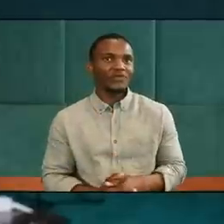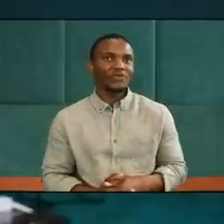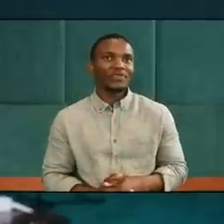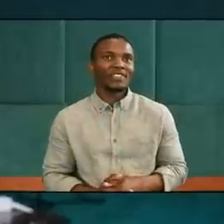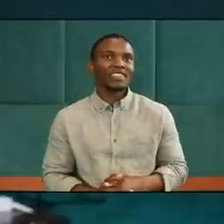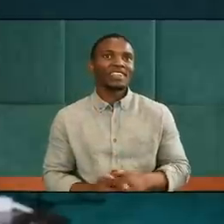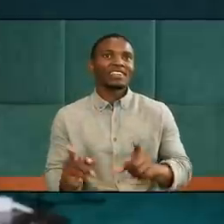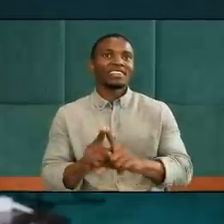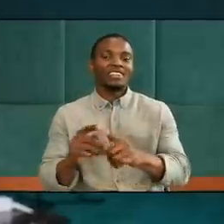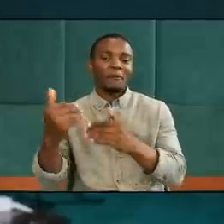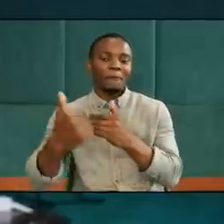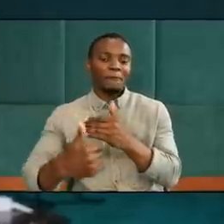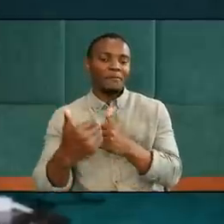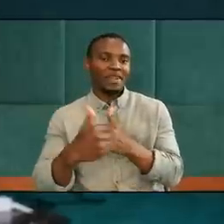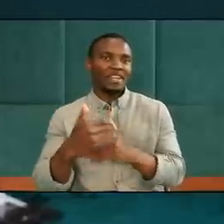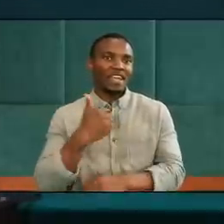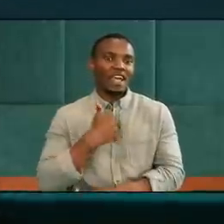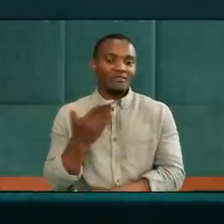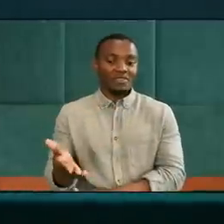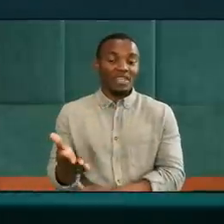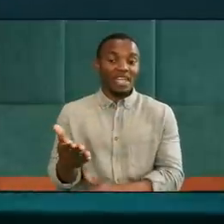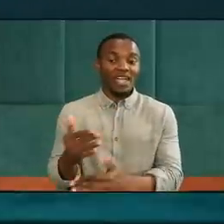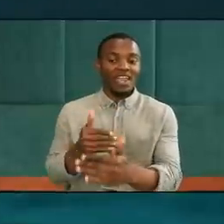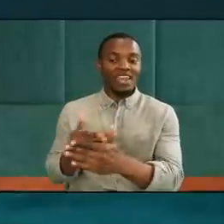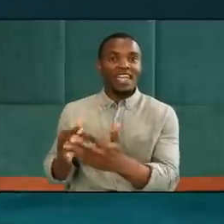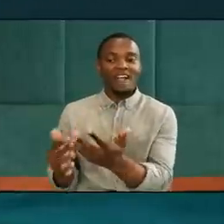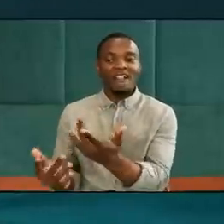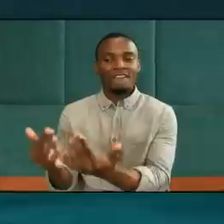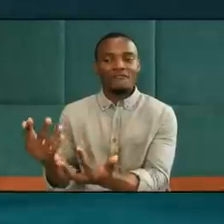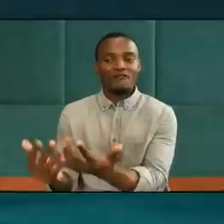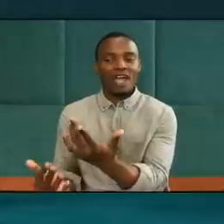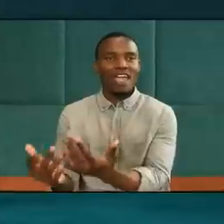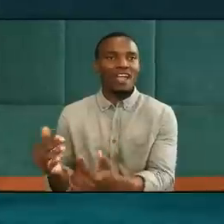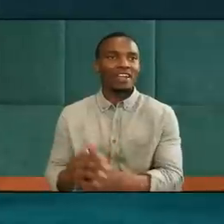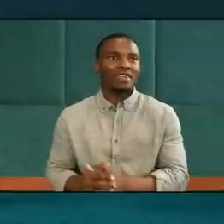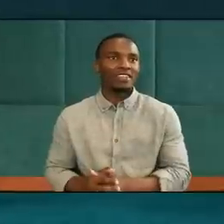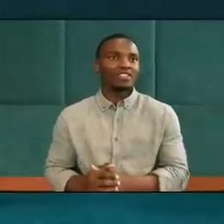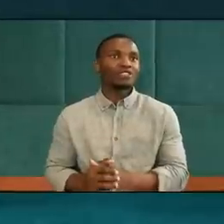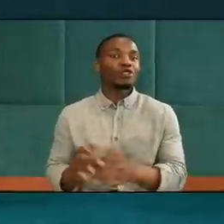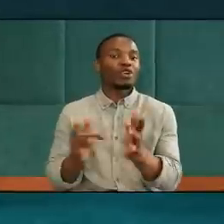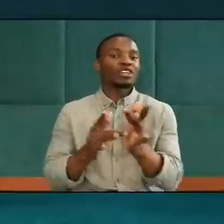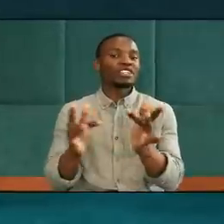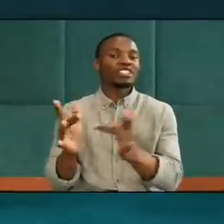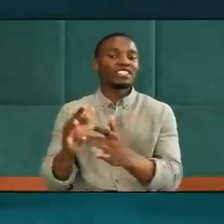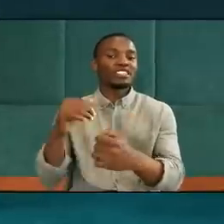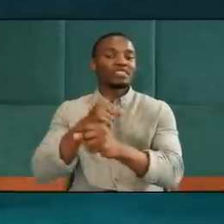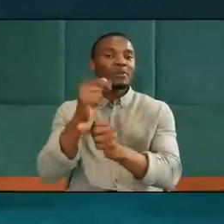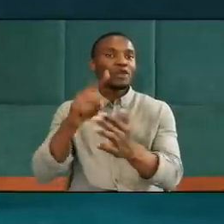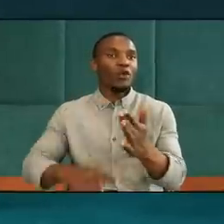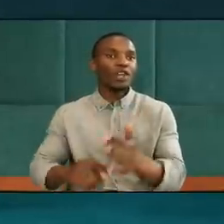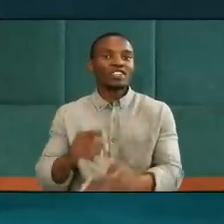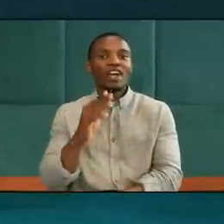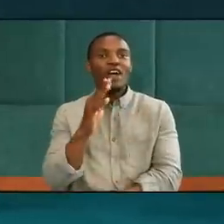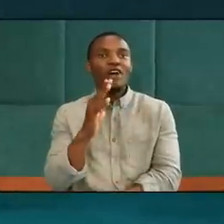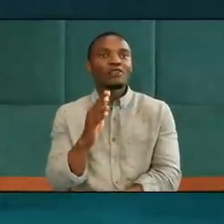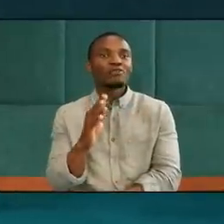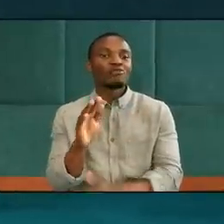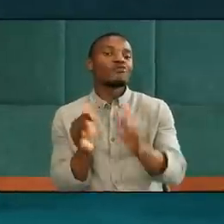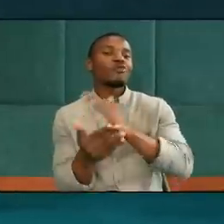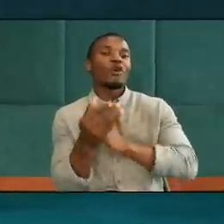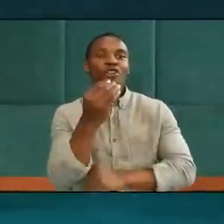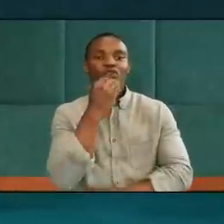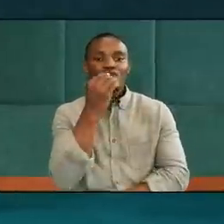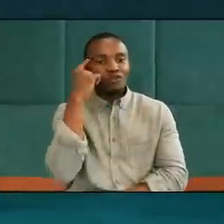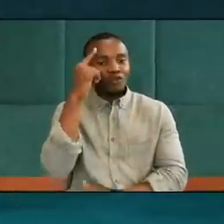and bread on the fireside. In other words, he made breakfast for those